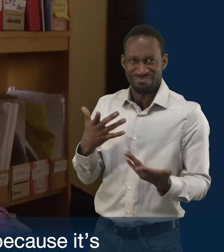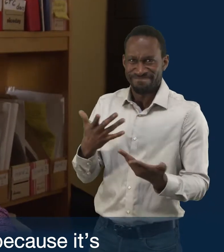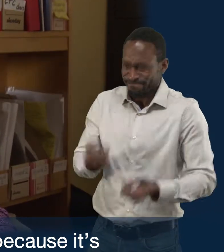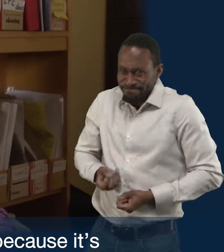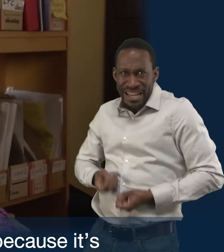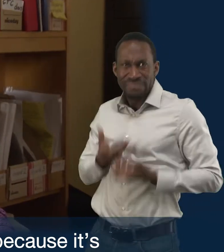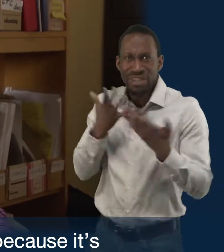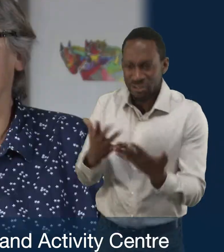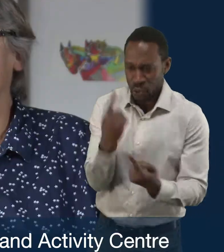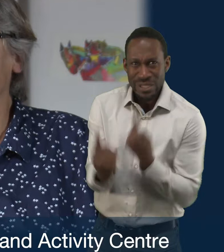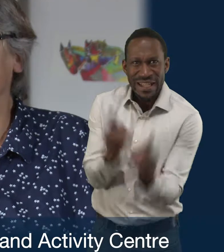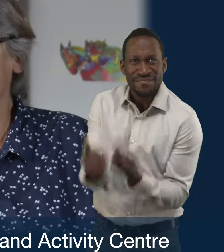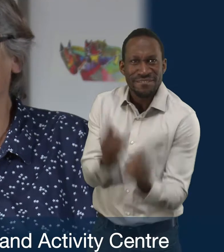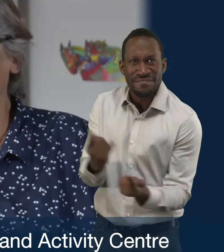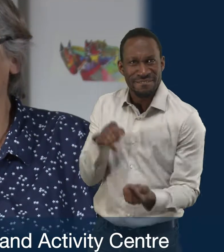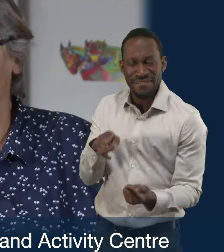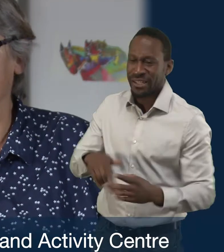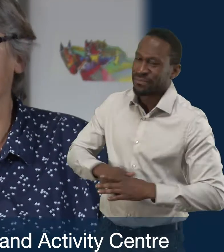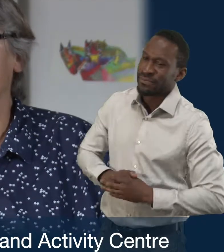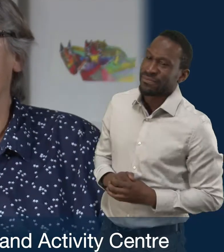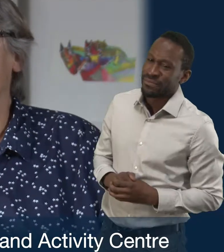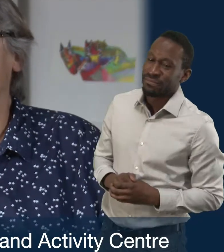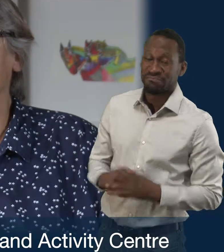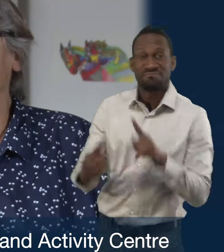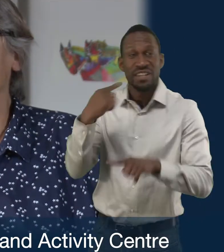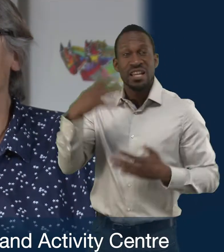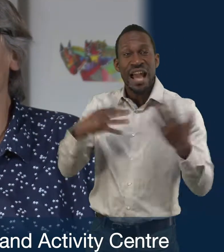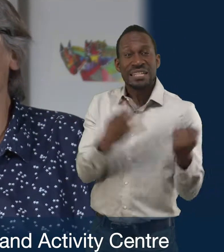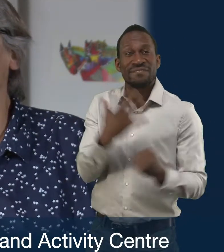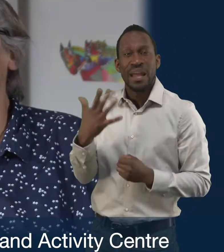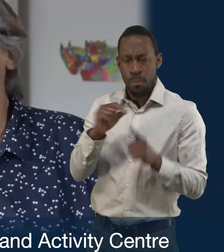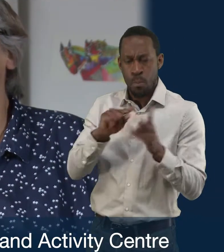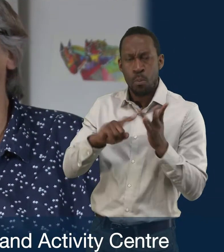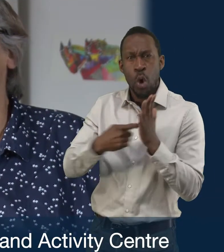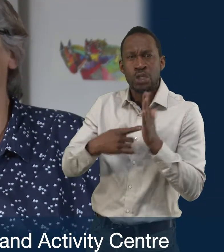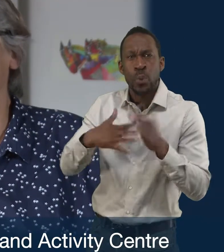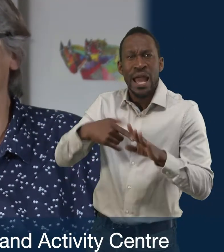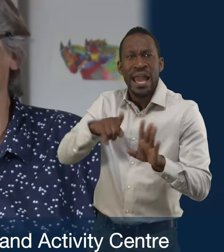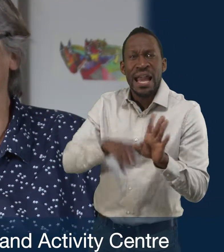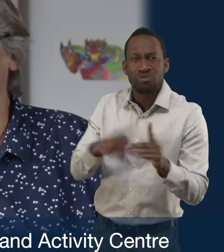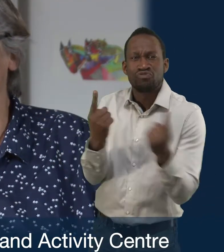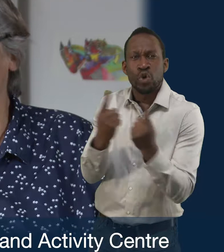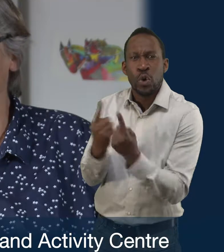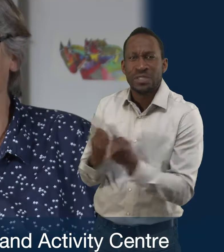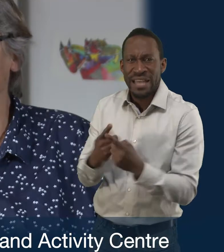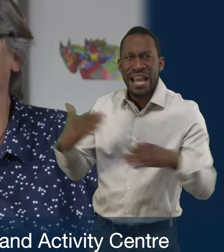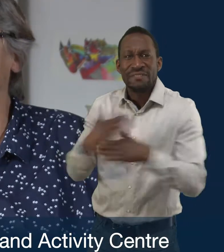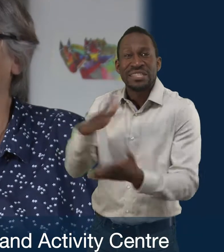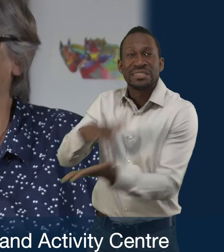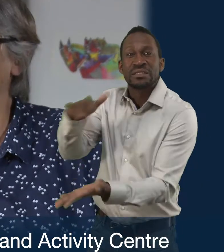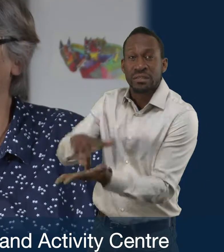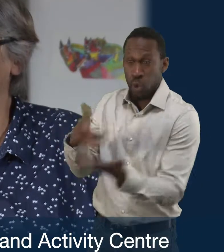for yourself. In 1985, the Portway Resource and Activity Centre opened